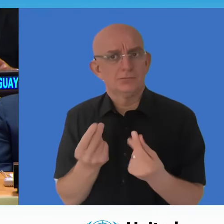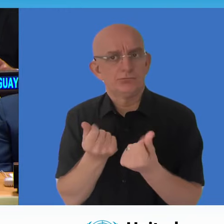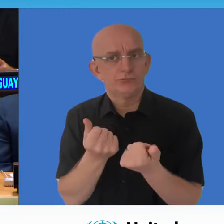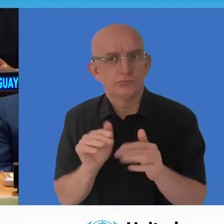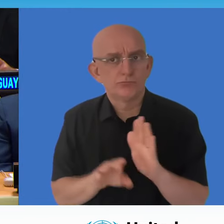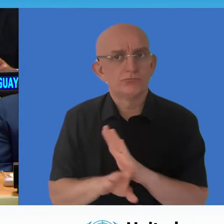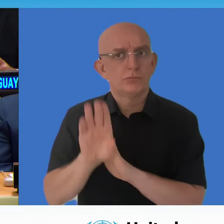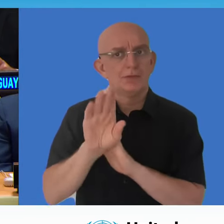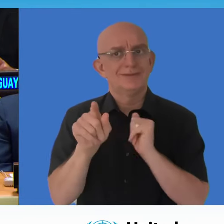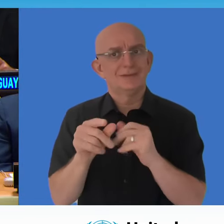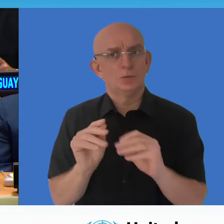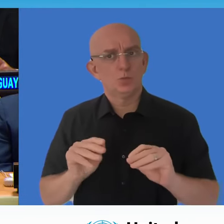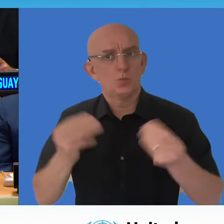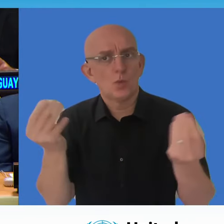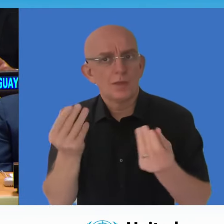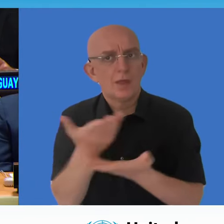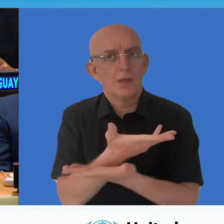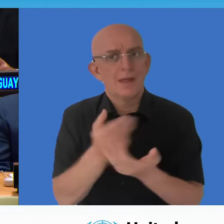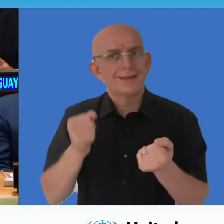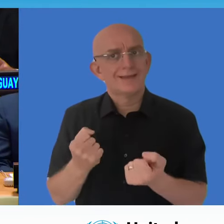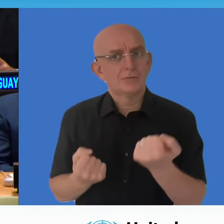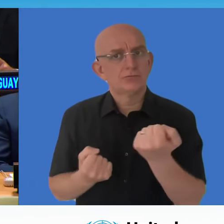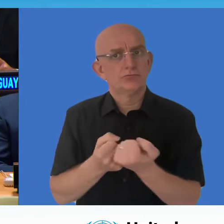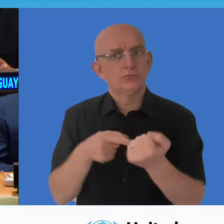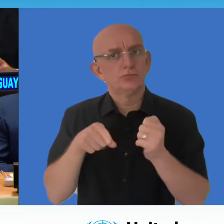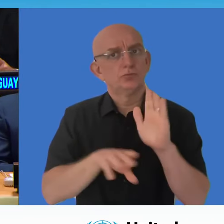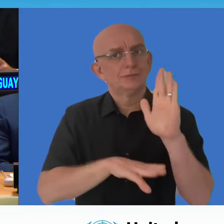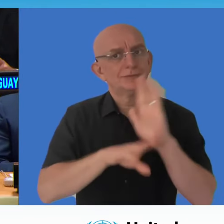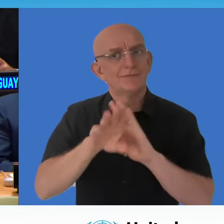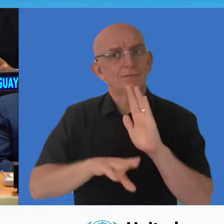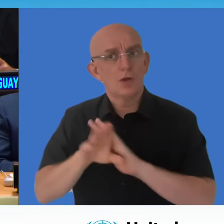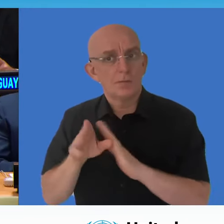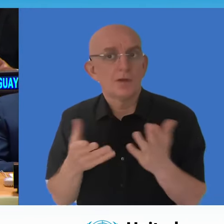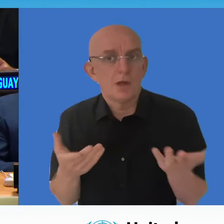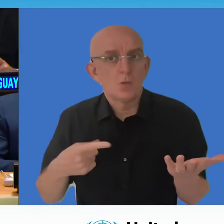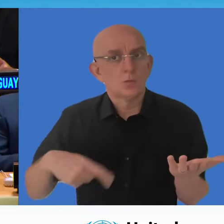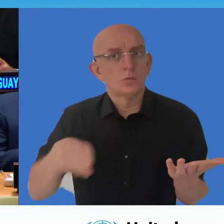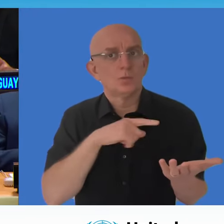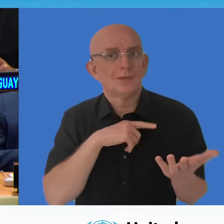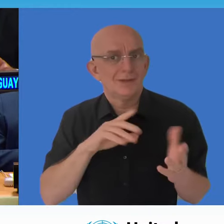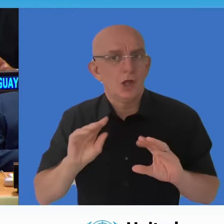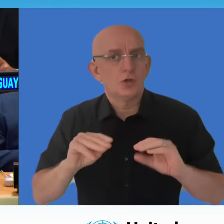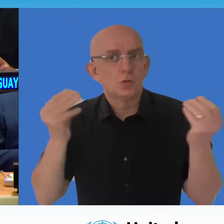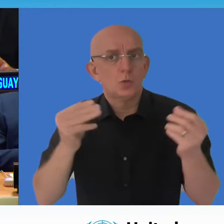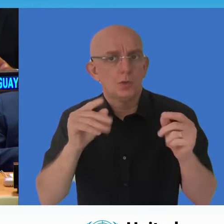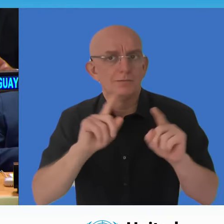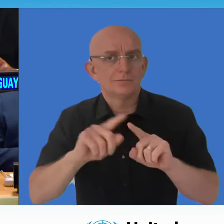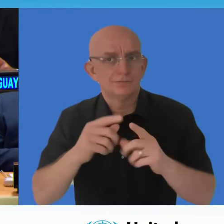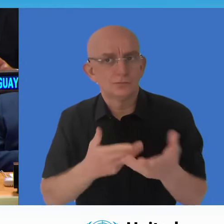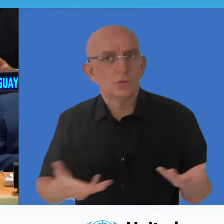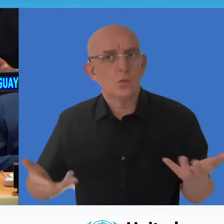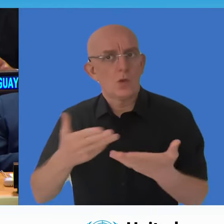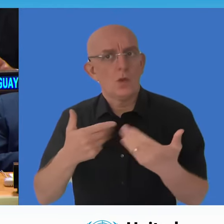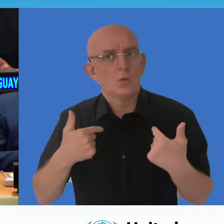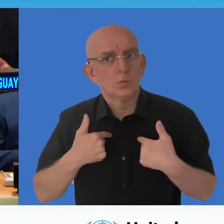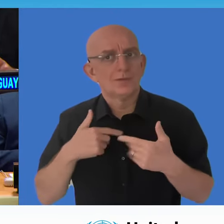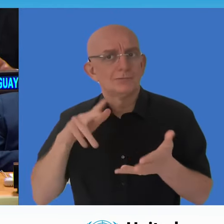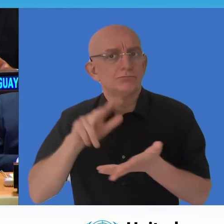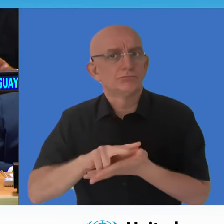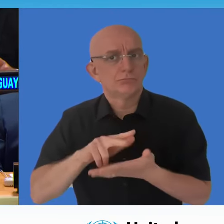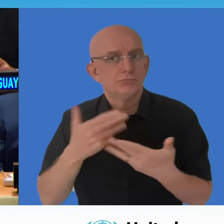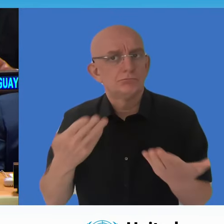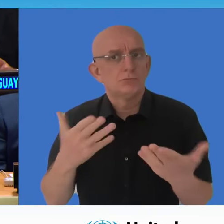And we have framed youth visions, adopted the youth policy, and established the youth council. Nepal has seen